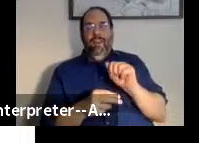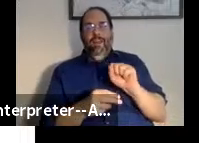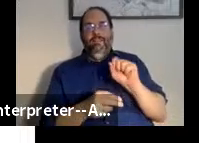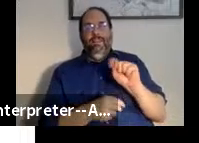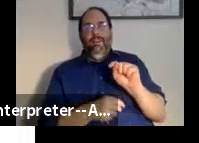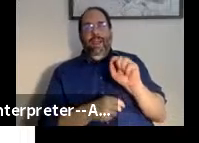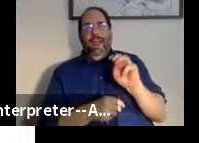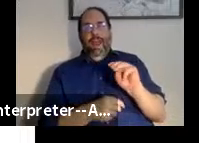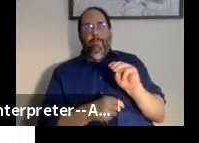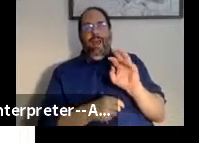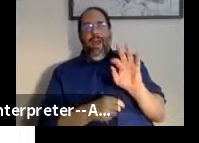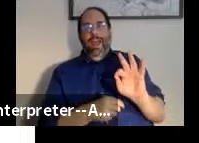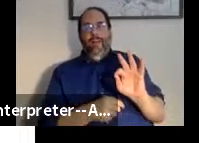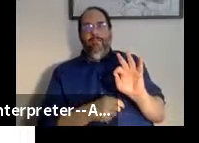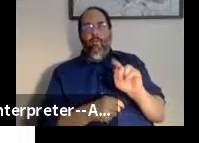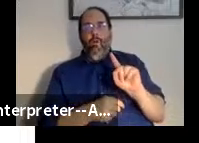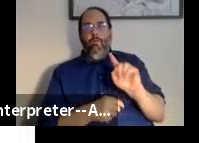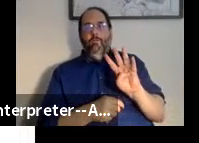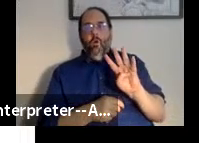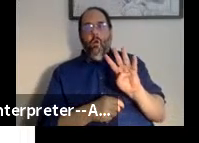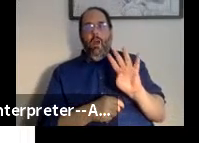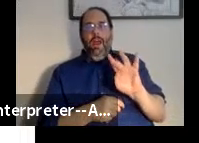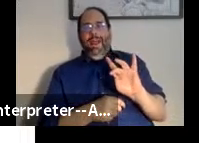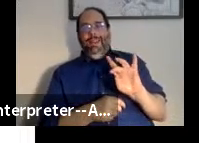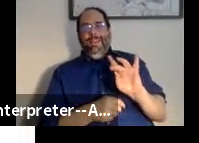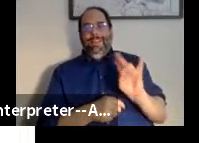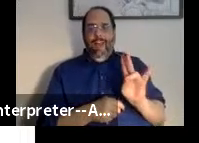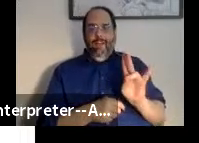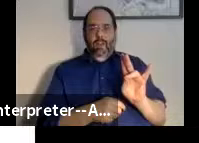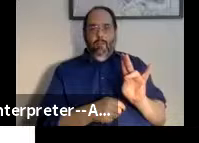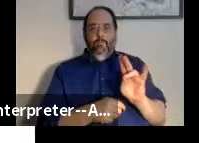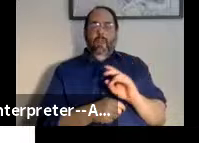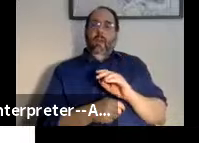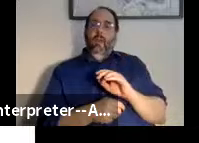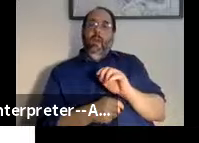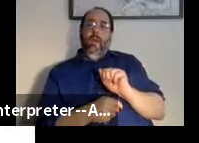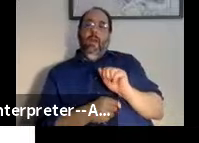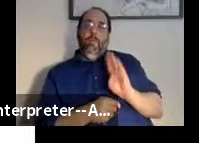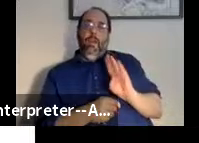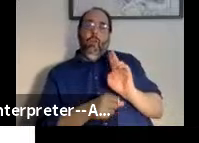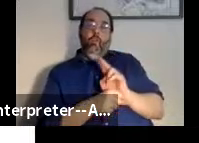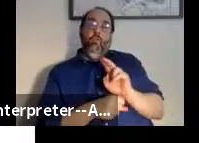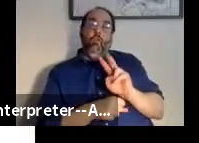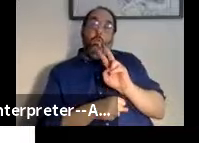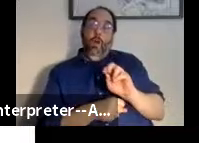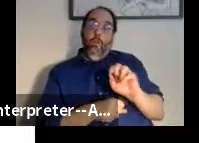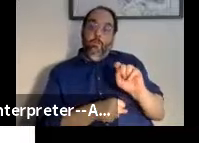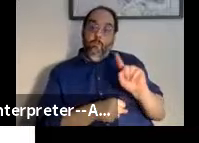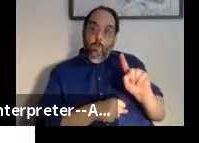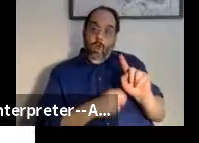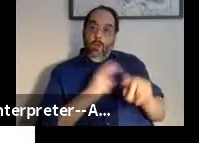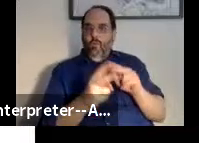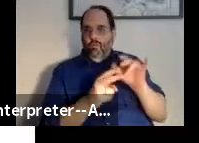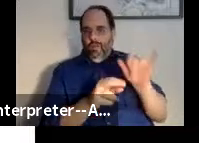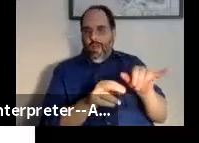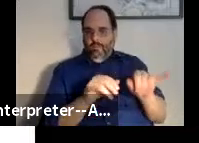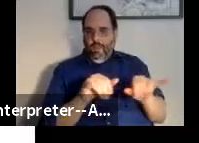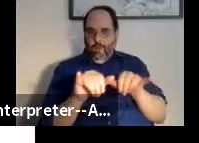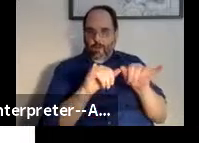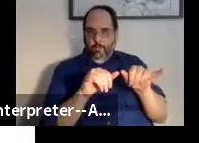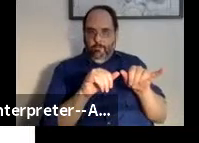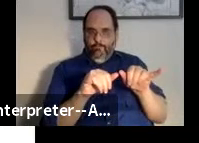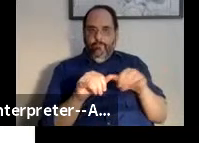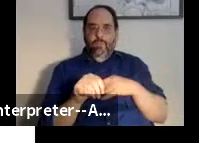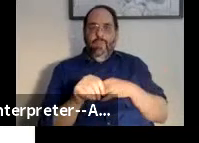ASTM F1487, and the Access Board references the 2001 version, the Standard Consumer